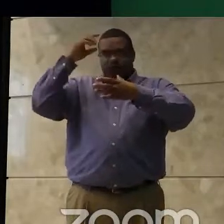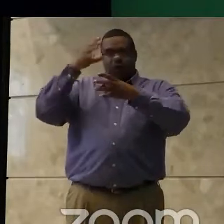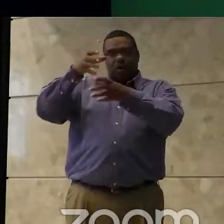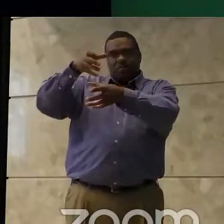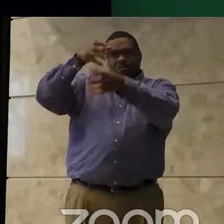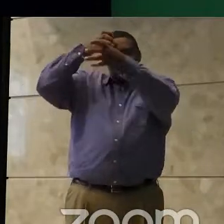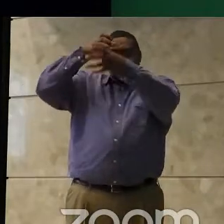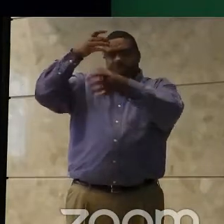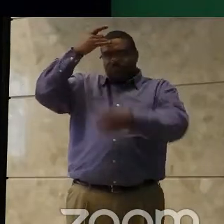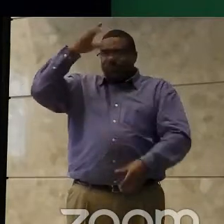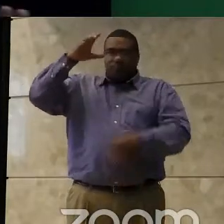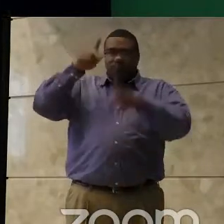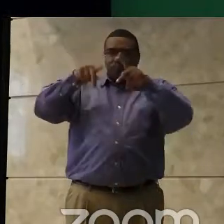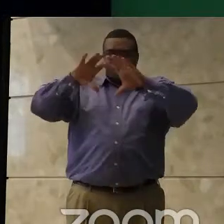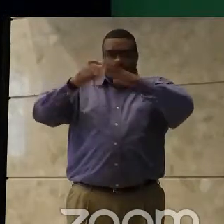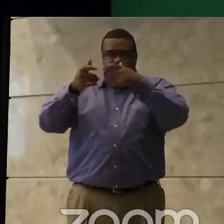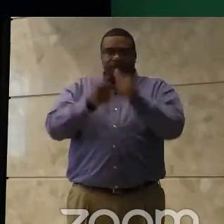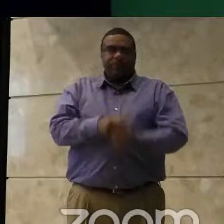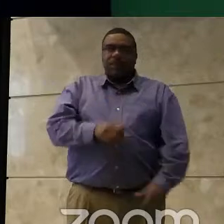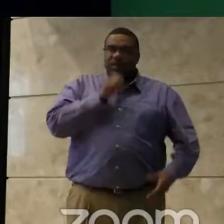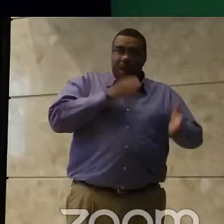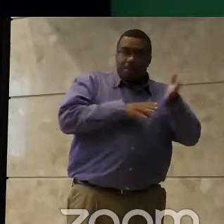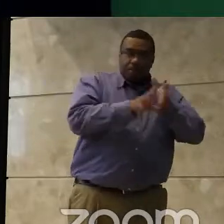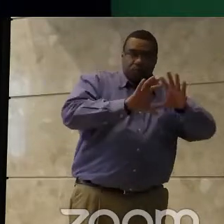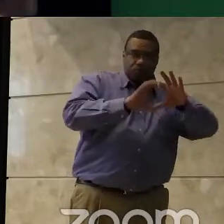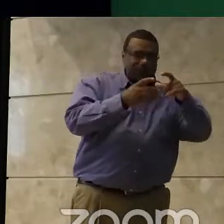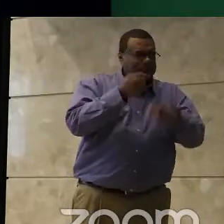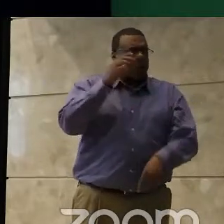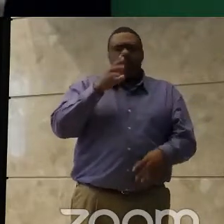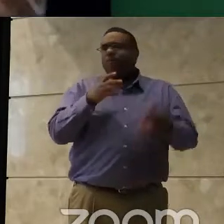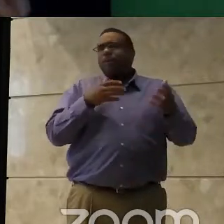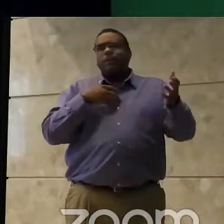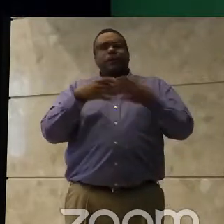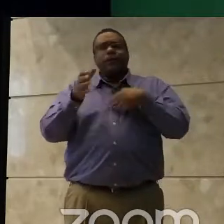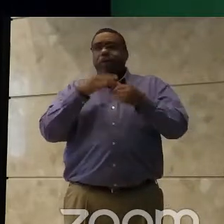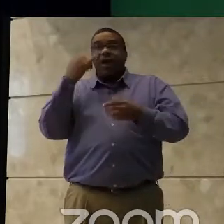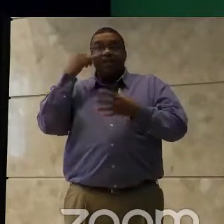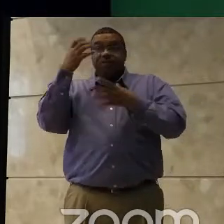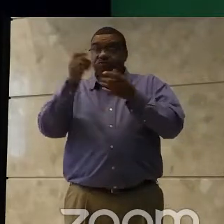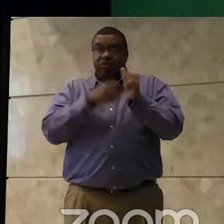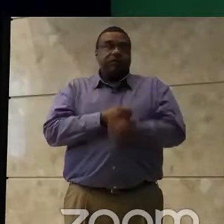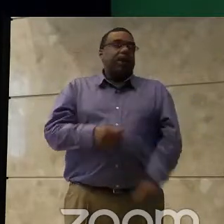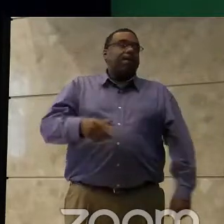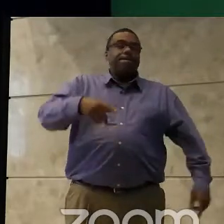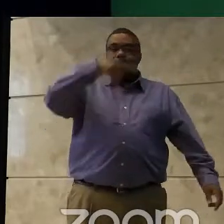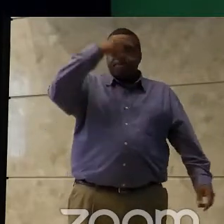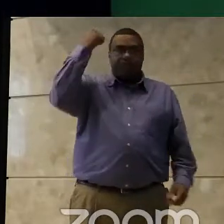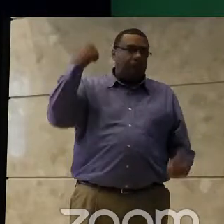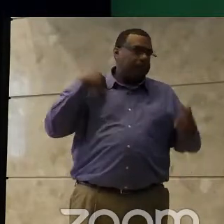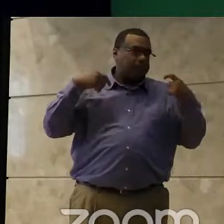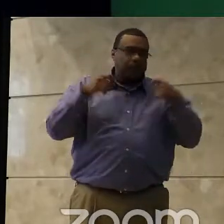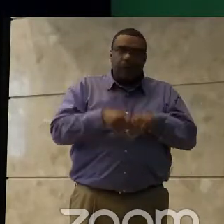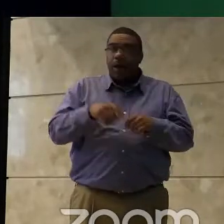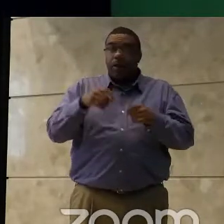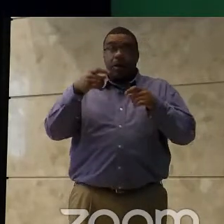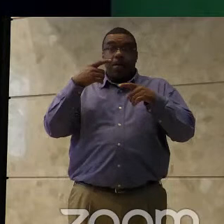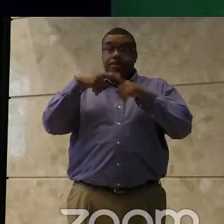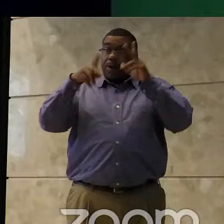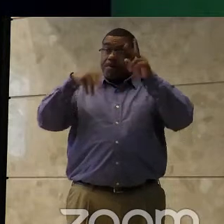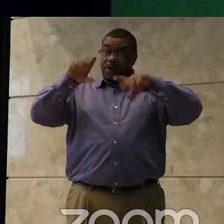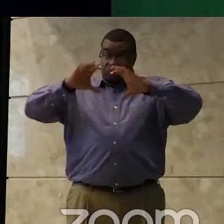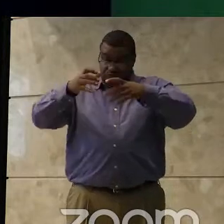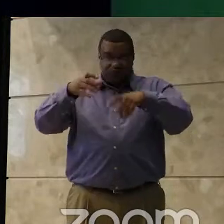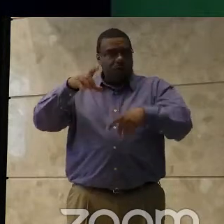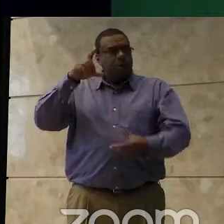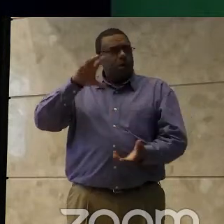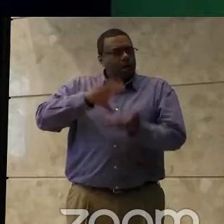just minorities, but those who are interested in these issues of diversity. So Blacks, Latinos, some whites, but who learn how to study together. I think